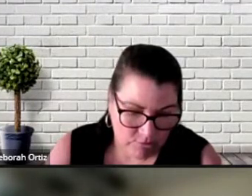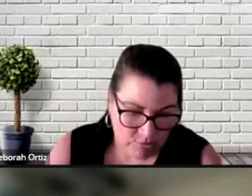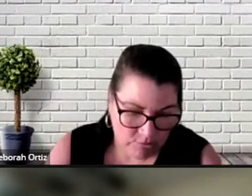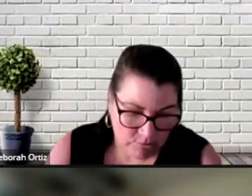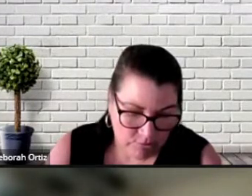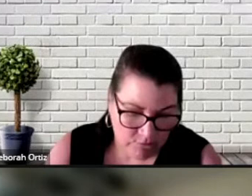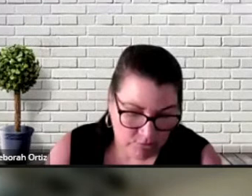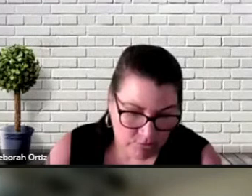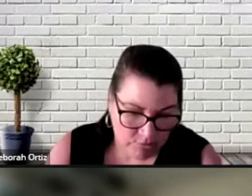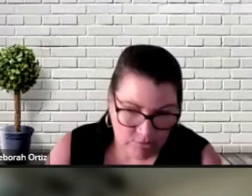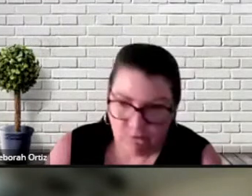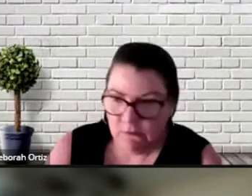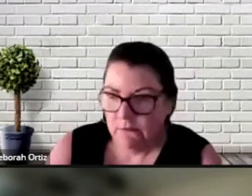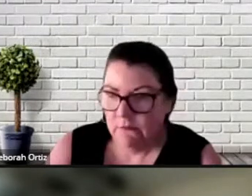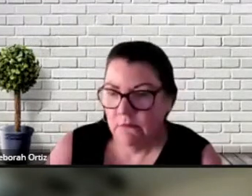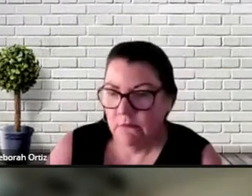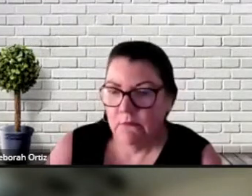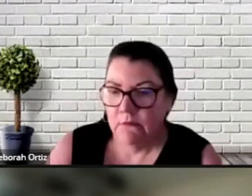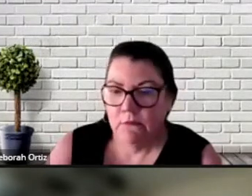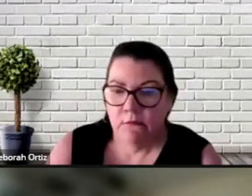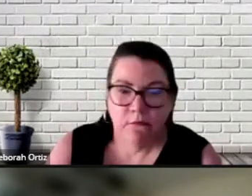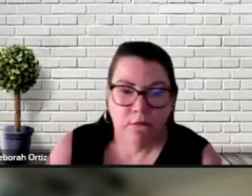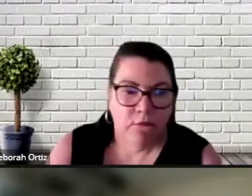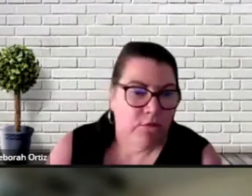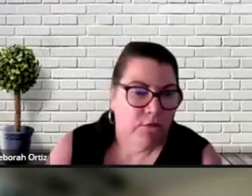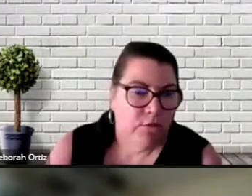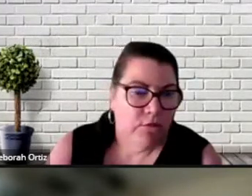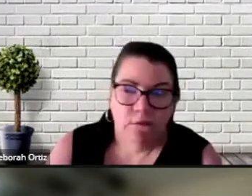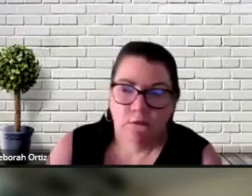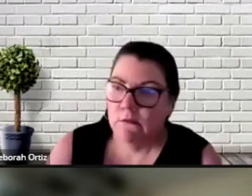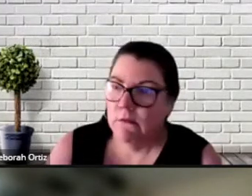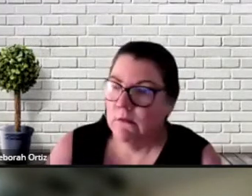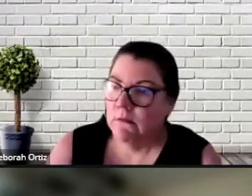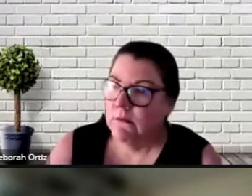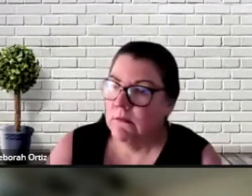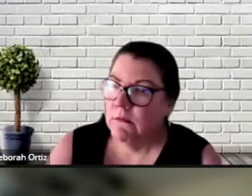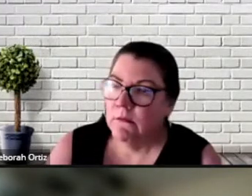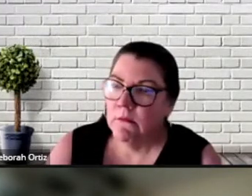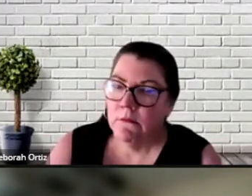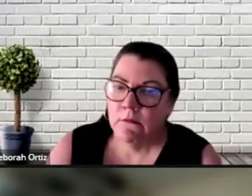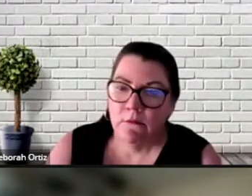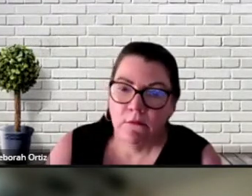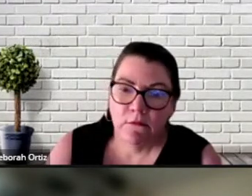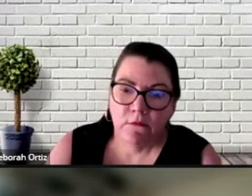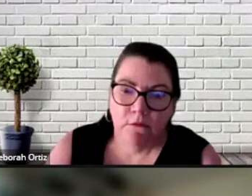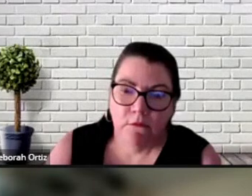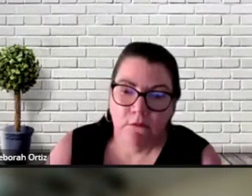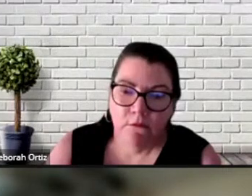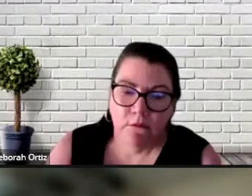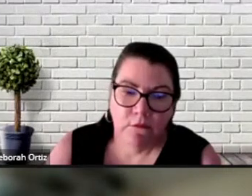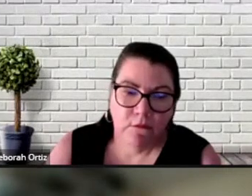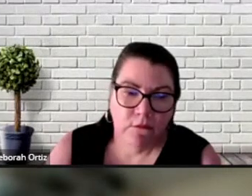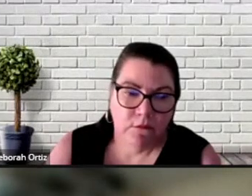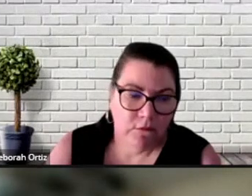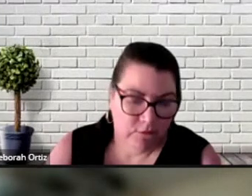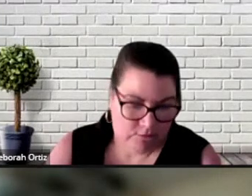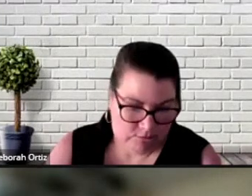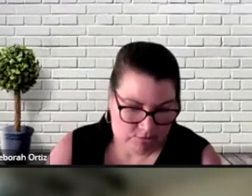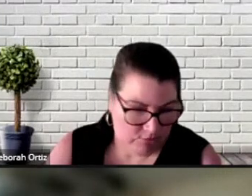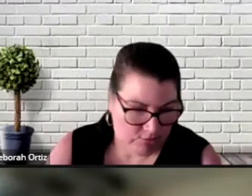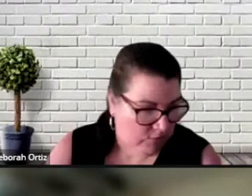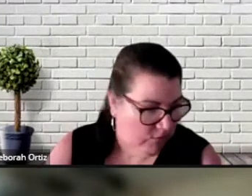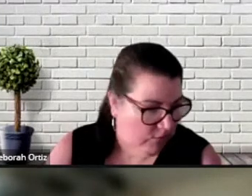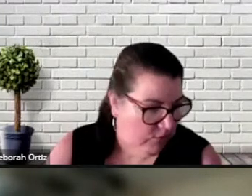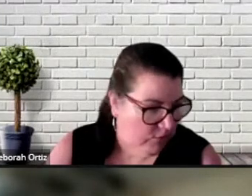that cost is not a barrier to getting vaccination. The vaccinations are free. Access after the initial